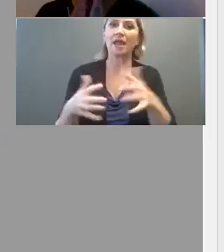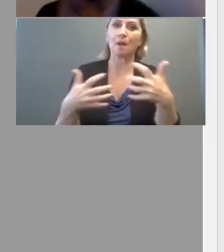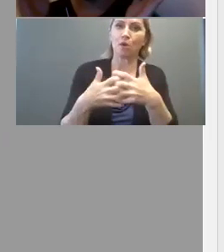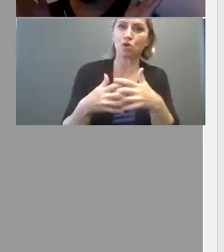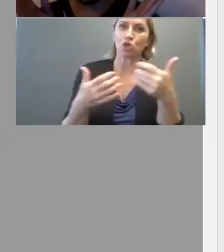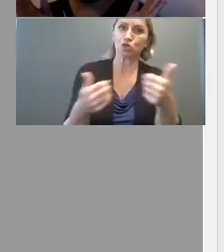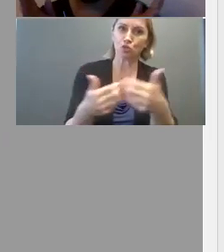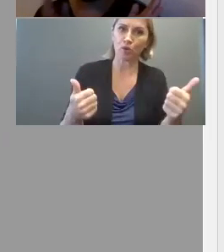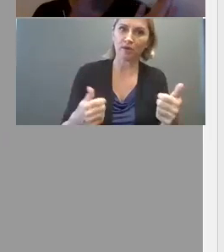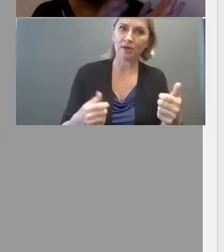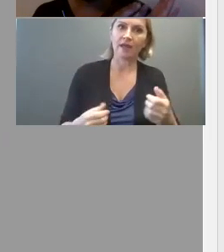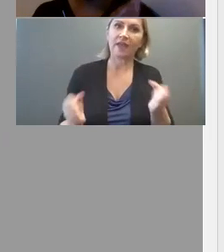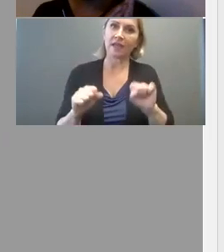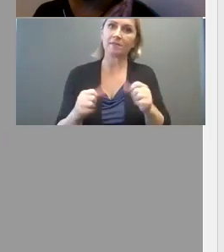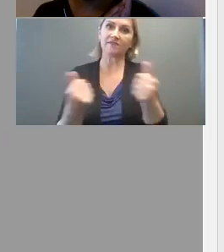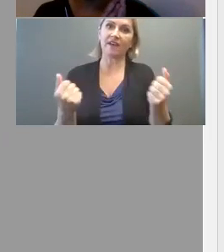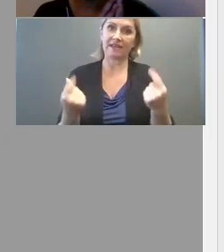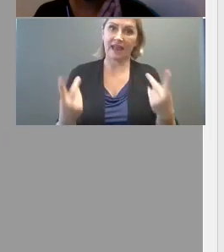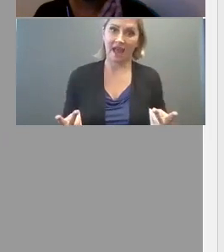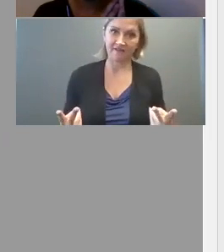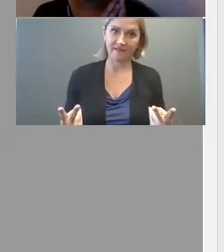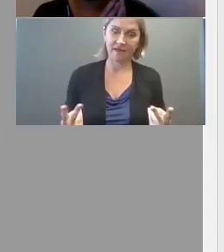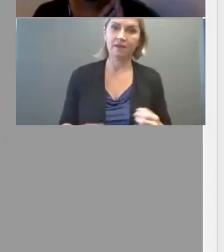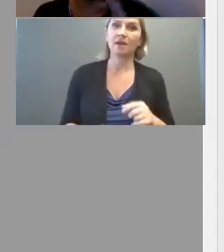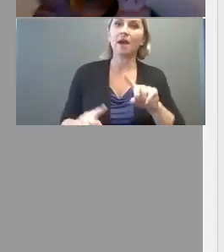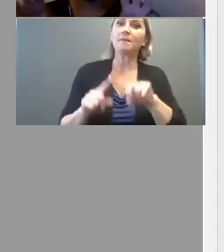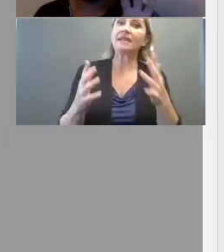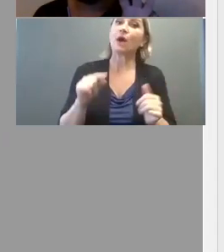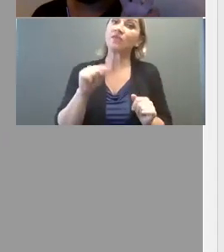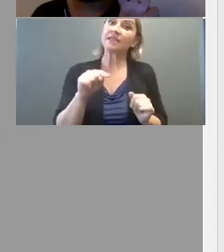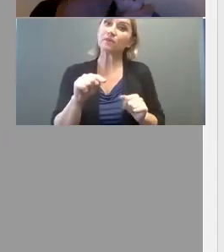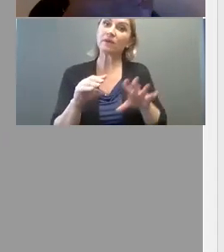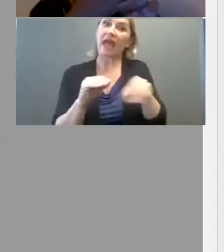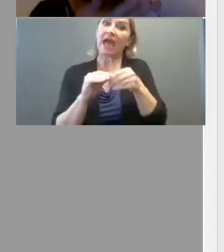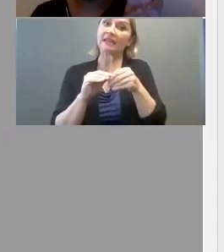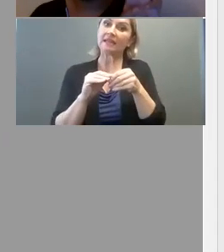where we divide it into two halves. Here, three-way merge sort divides your array into three